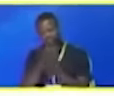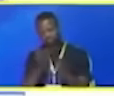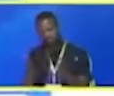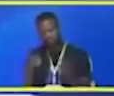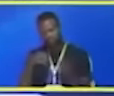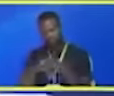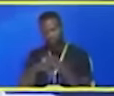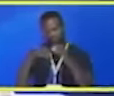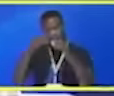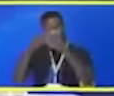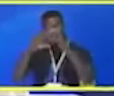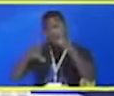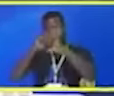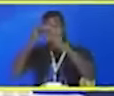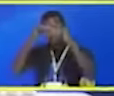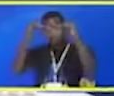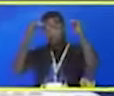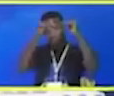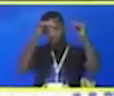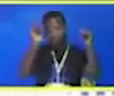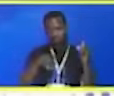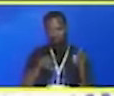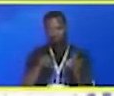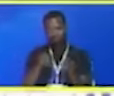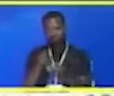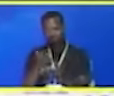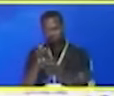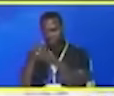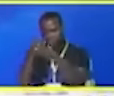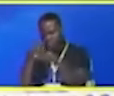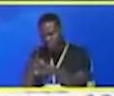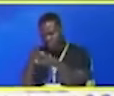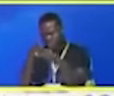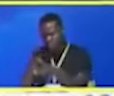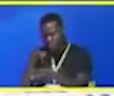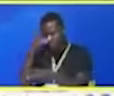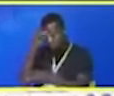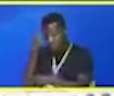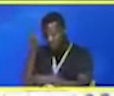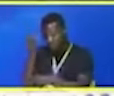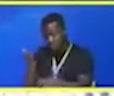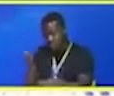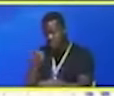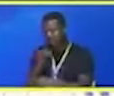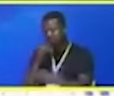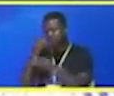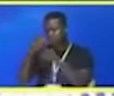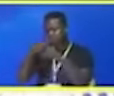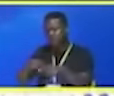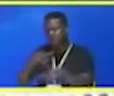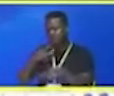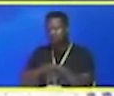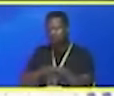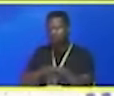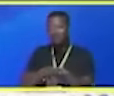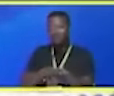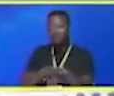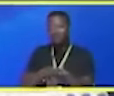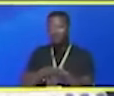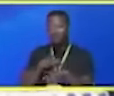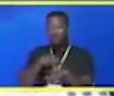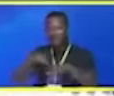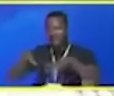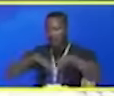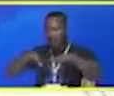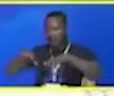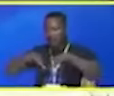In the realm of the spirit, the weightiness of men is not based on the supposed exploits that